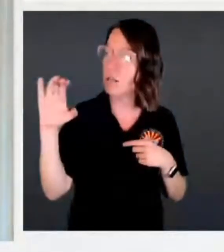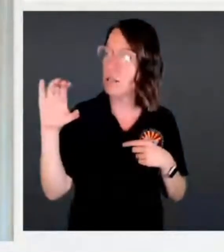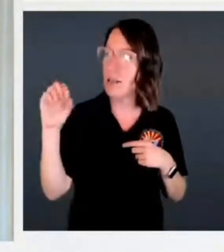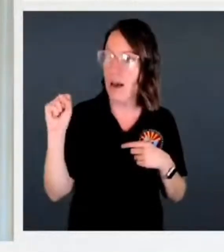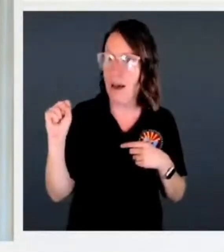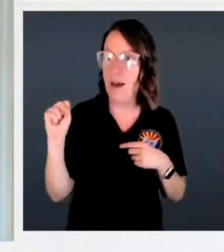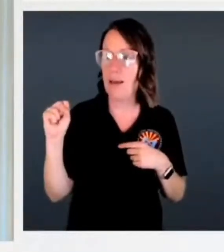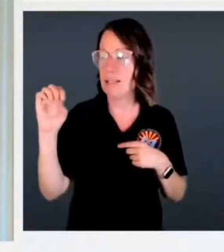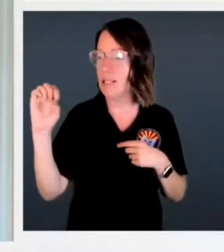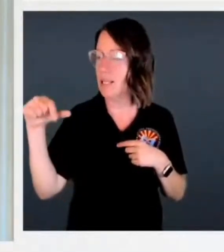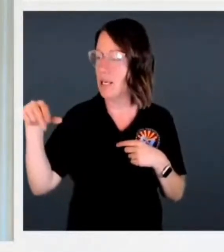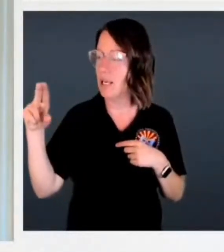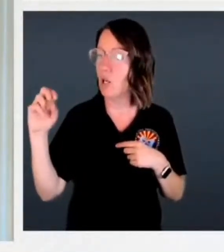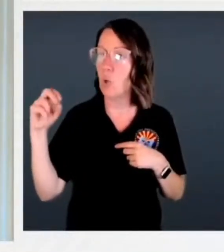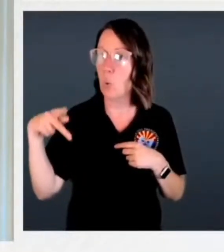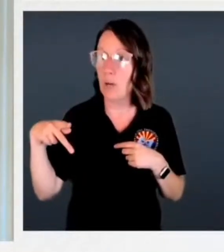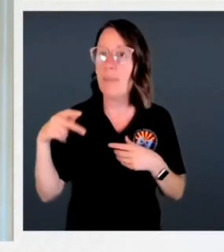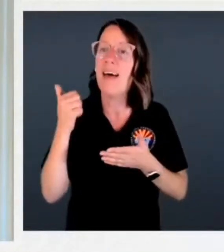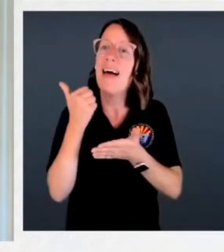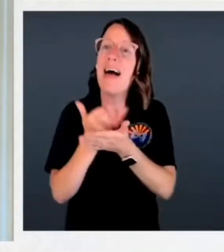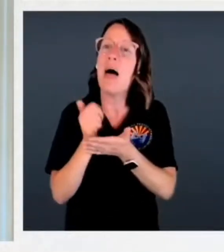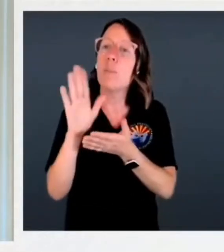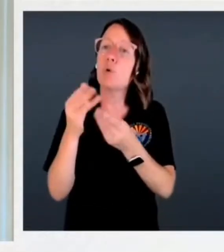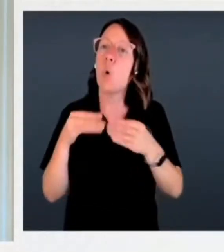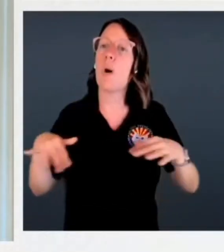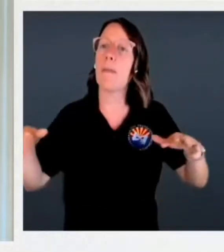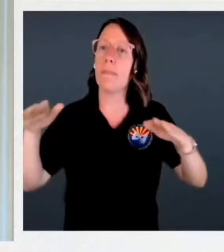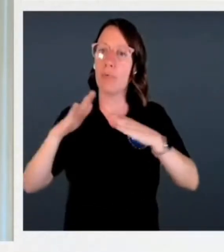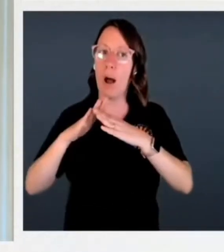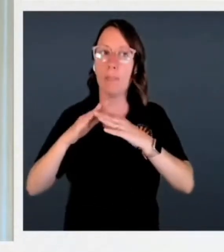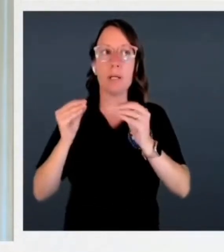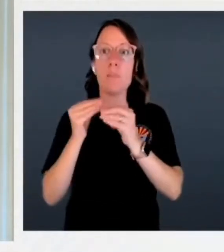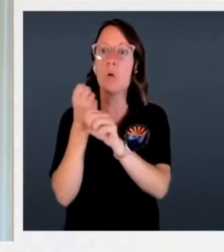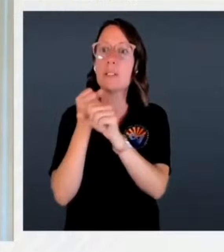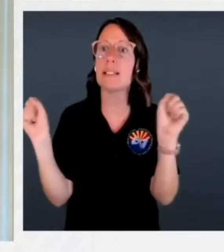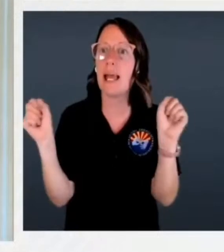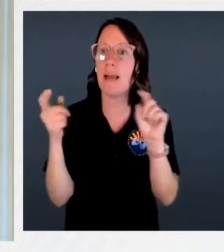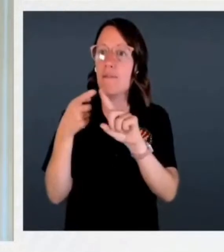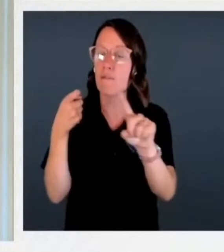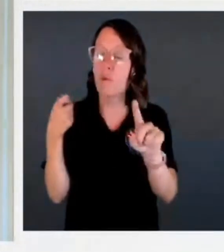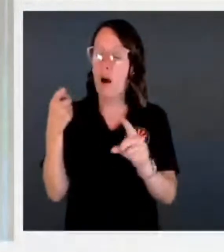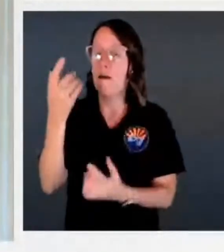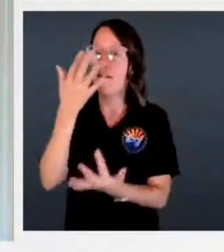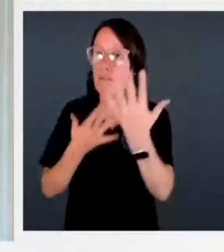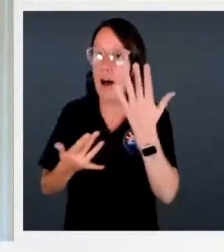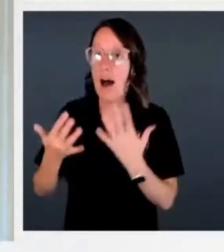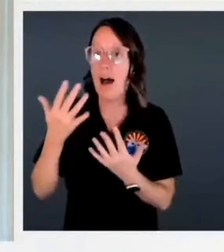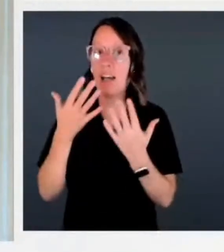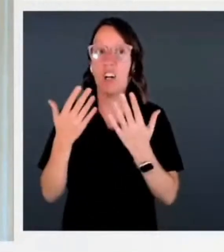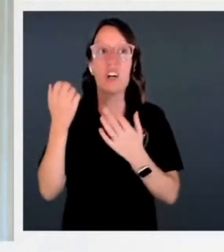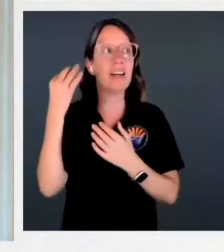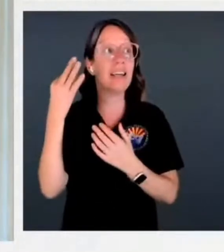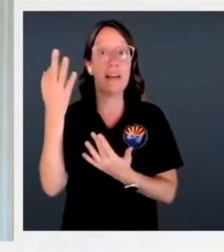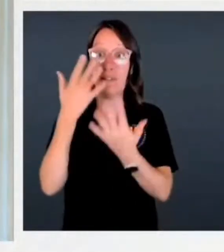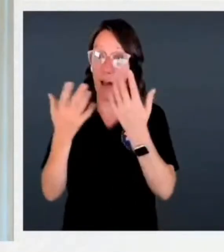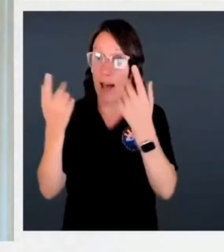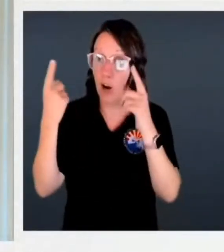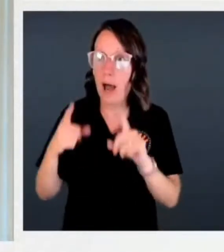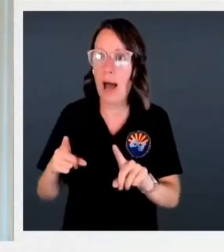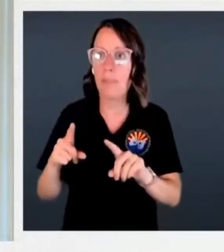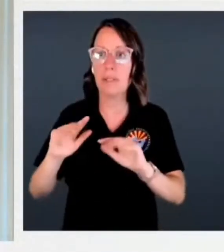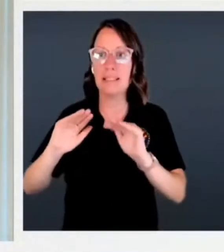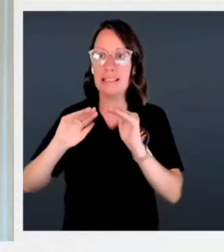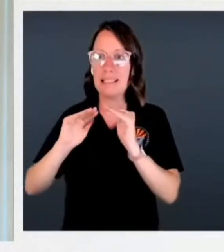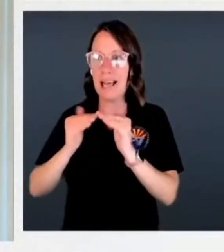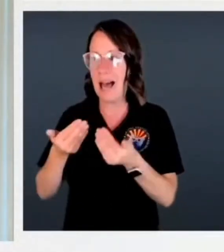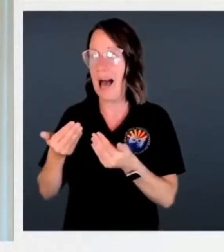actually fireproofing your property, and then treating the brush afterwards, and then follow-up treatments. And so I'm here. I can